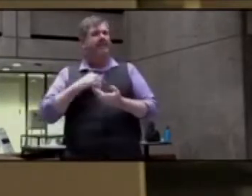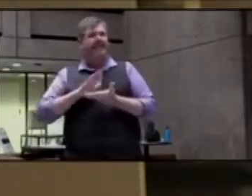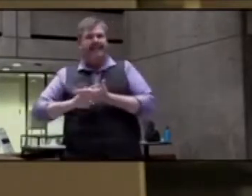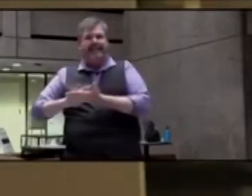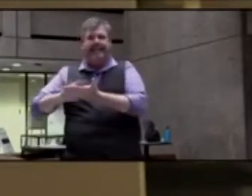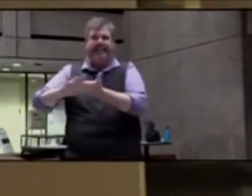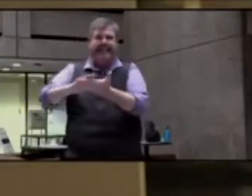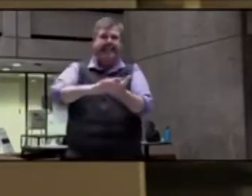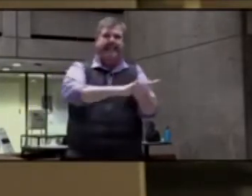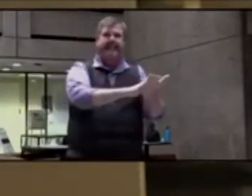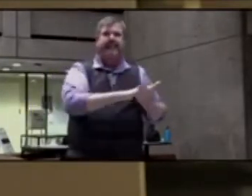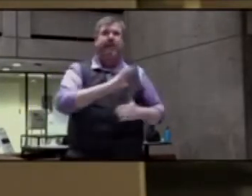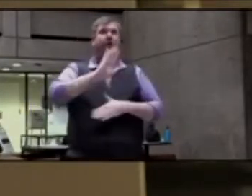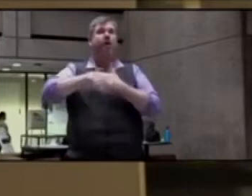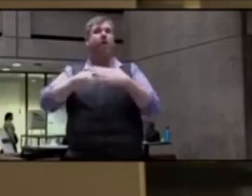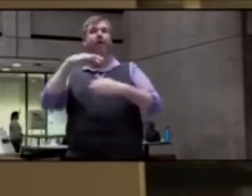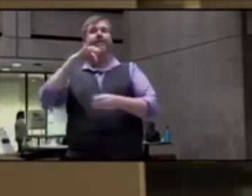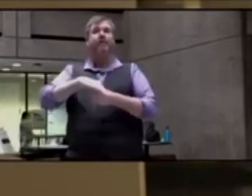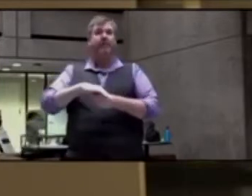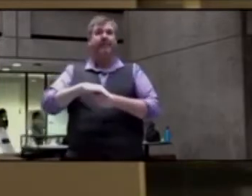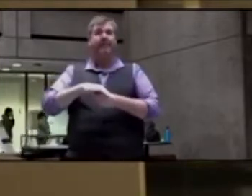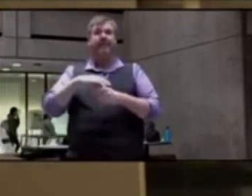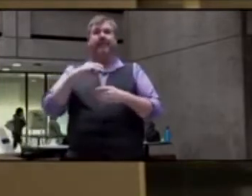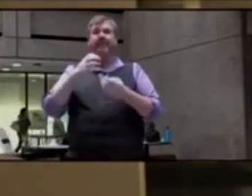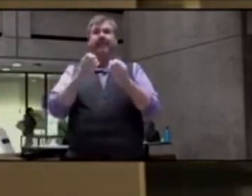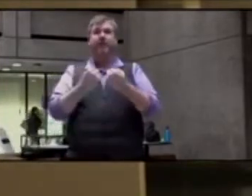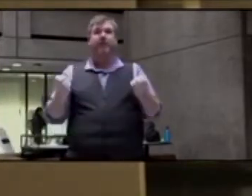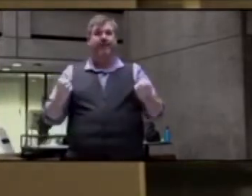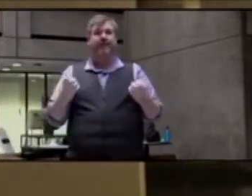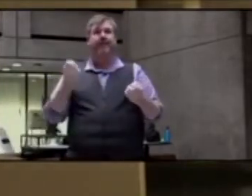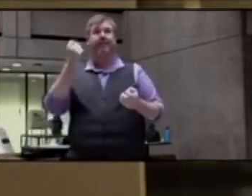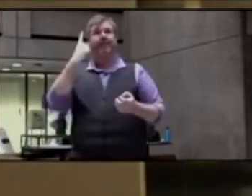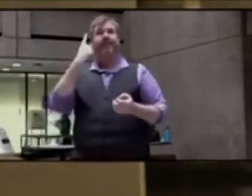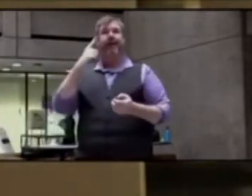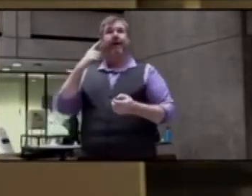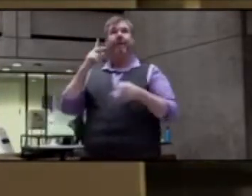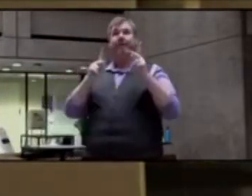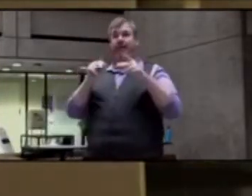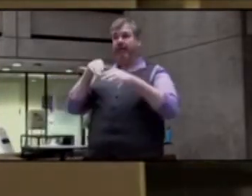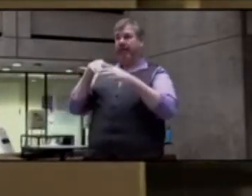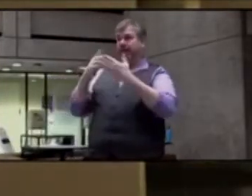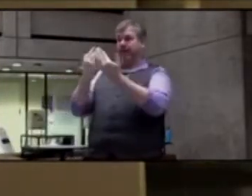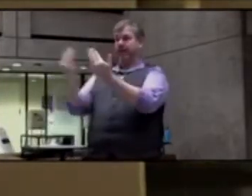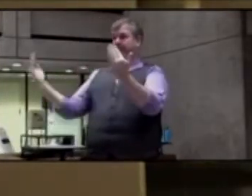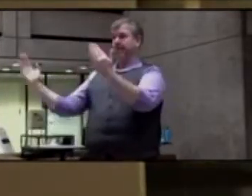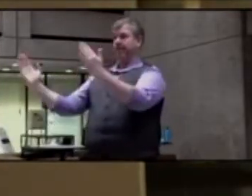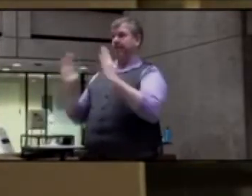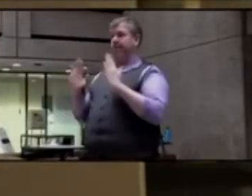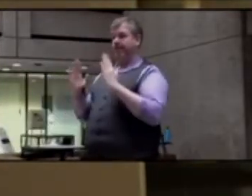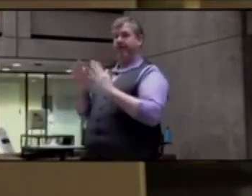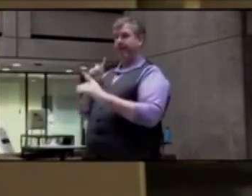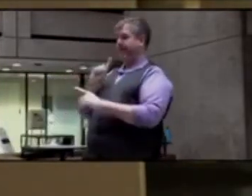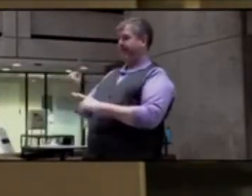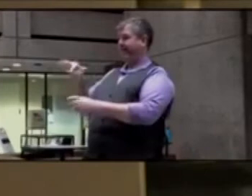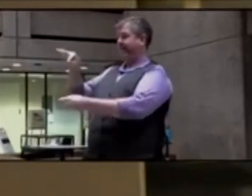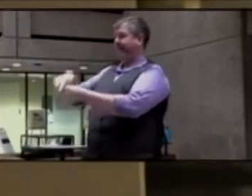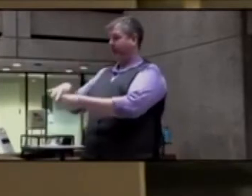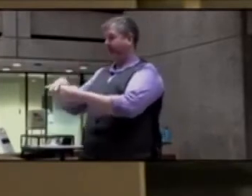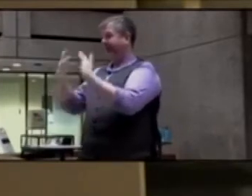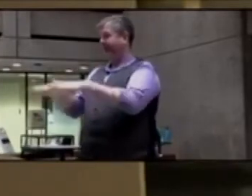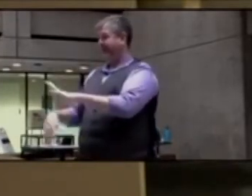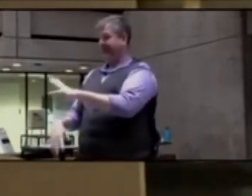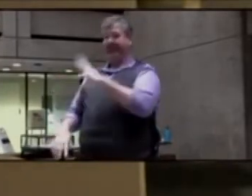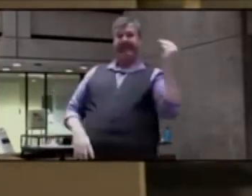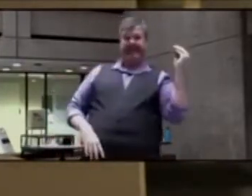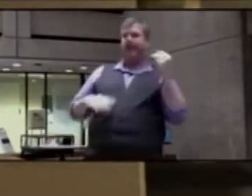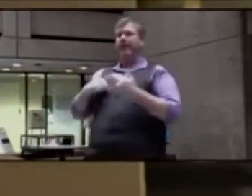after each voter uses it. So please, we are asking that every voter when they come in that they do bring a mask,